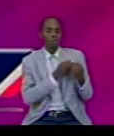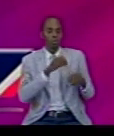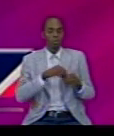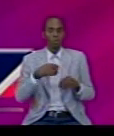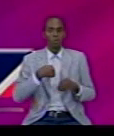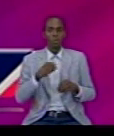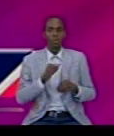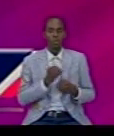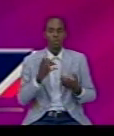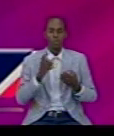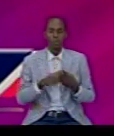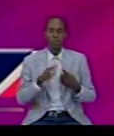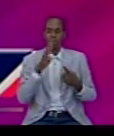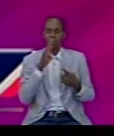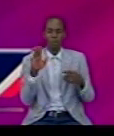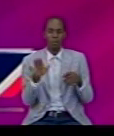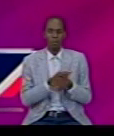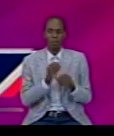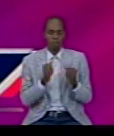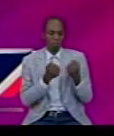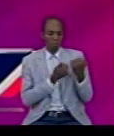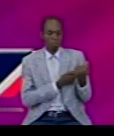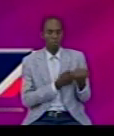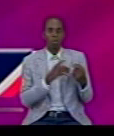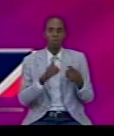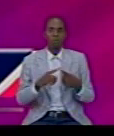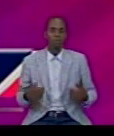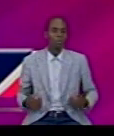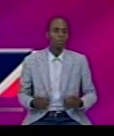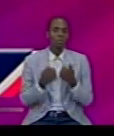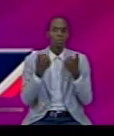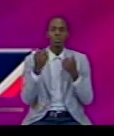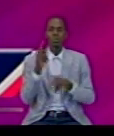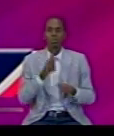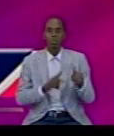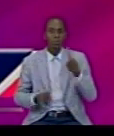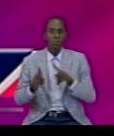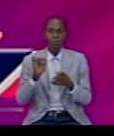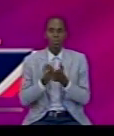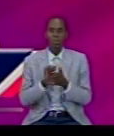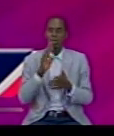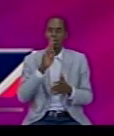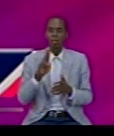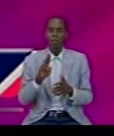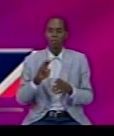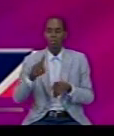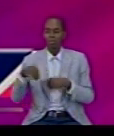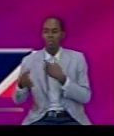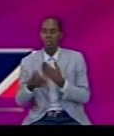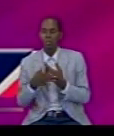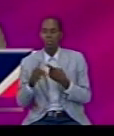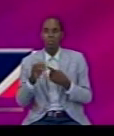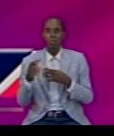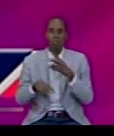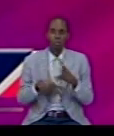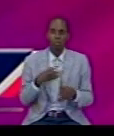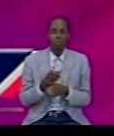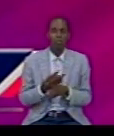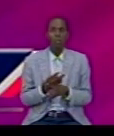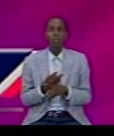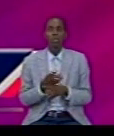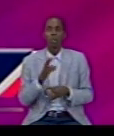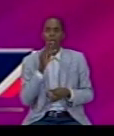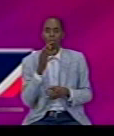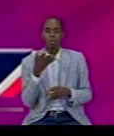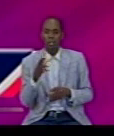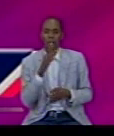to be able to go and face, confront these people that have gone out. They have gone back into the world. And there are people that are